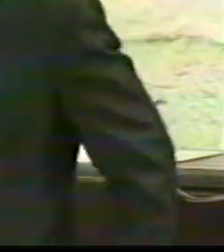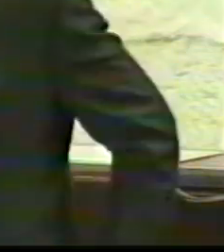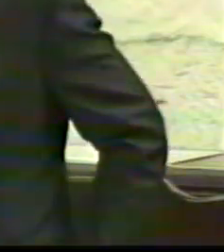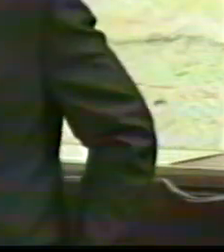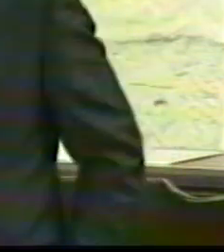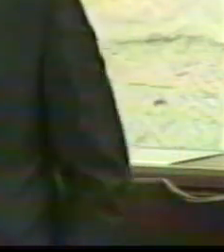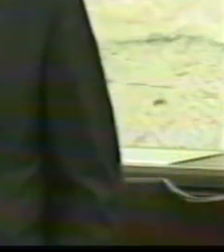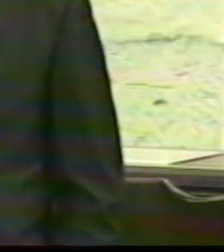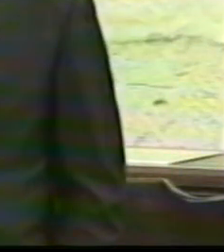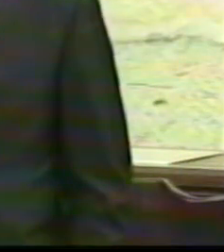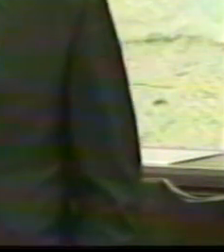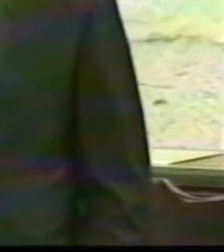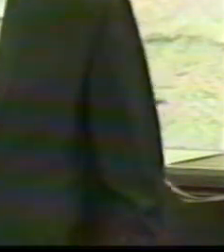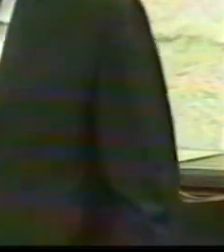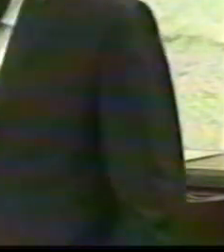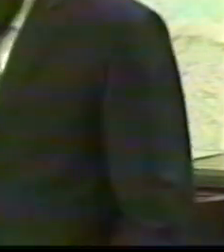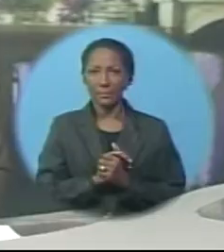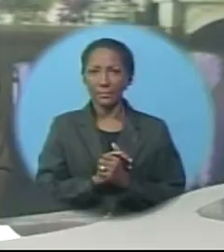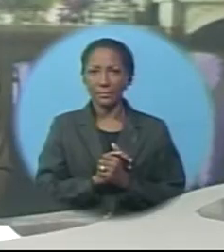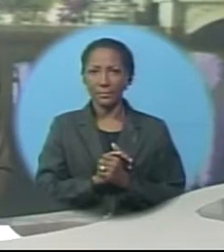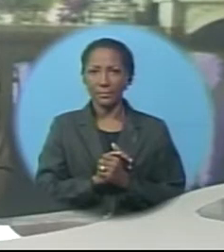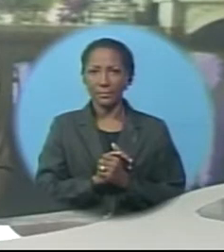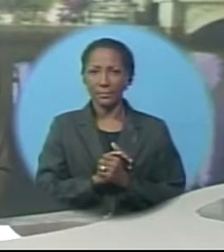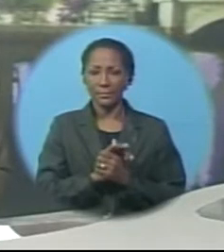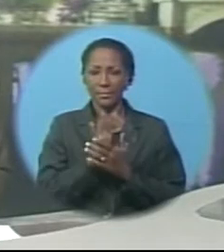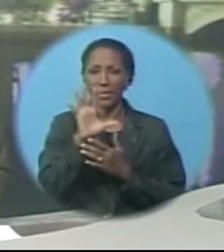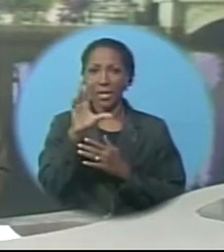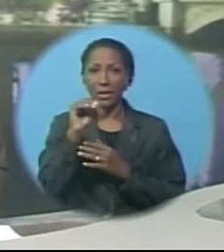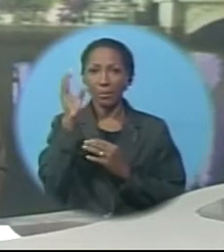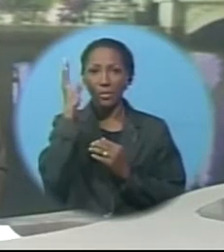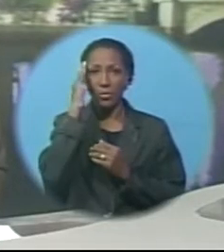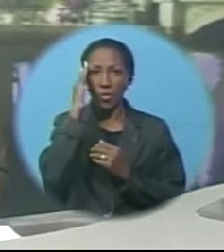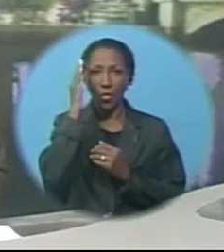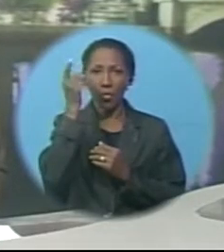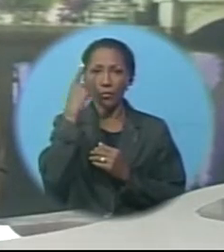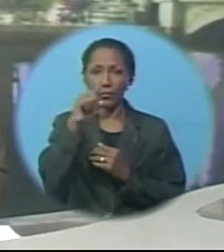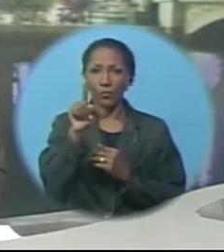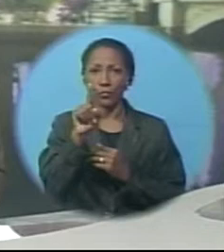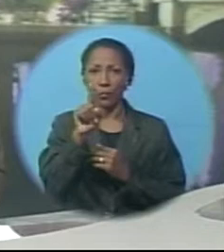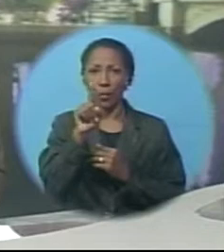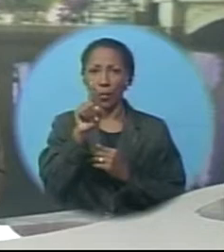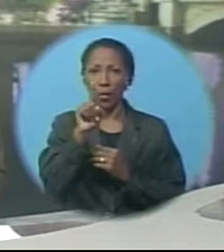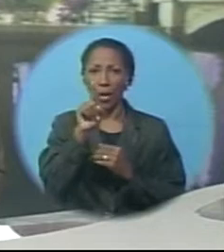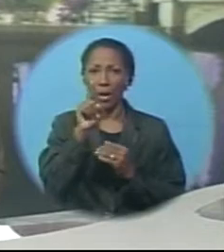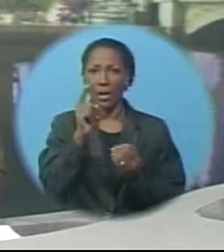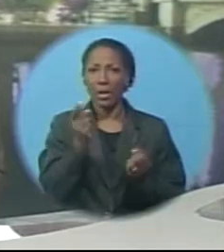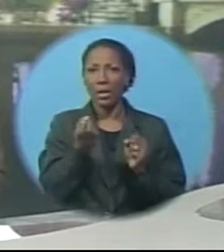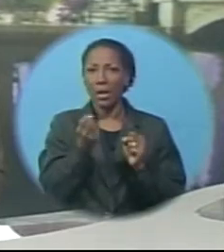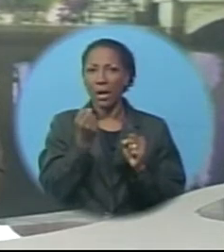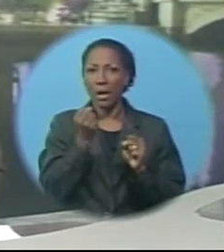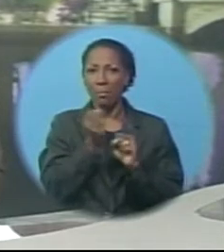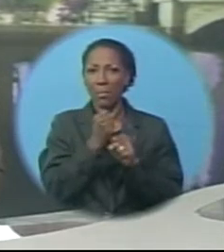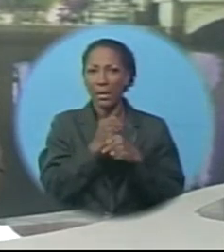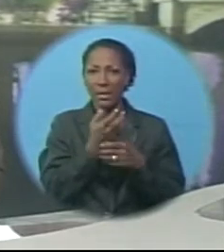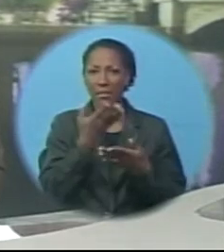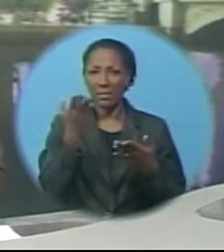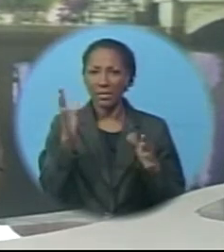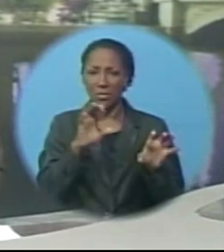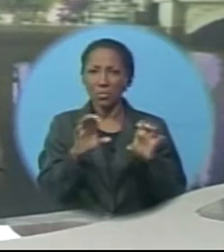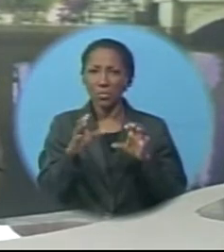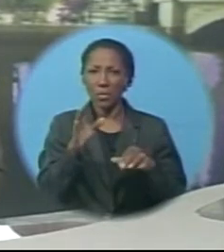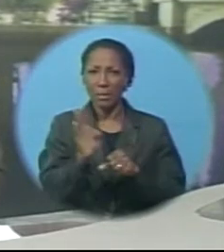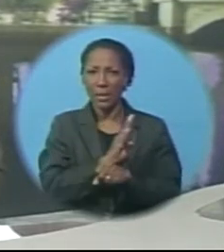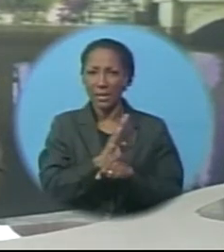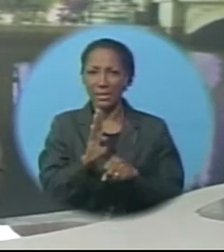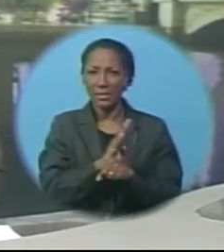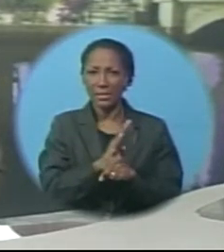equity and human well-being. A company known for innovation in its product offering and how it does business is the